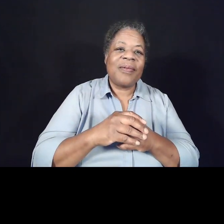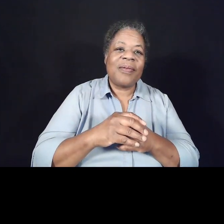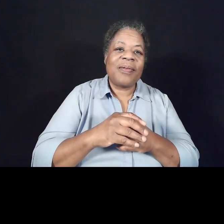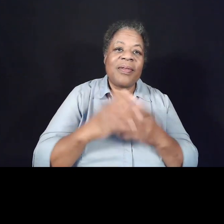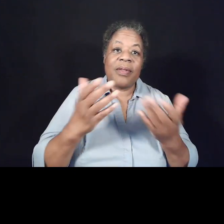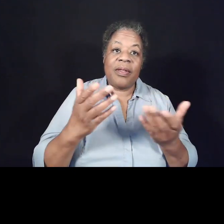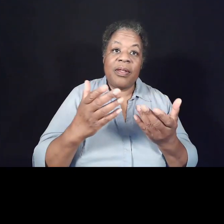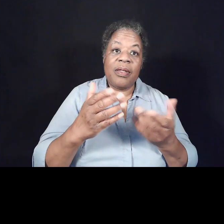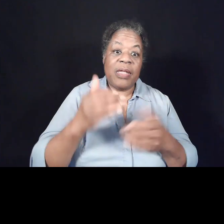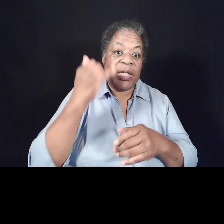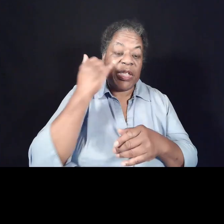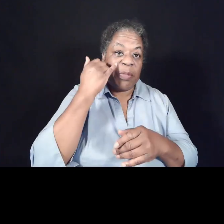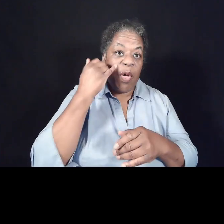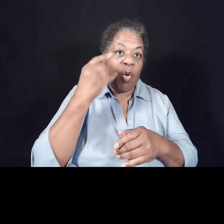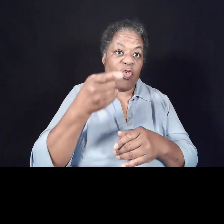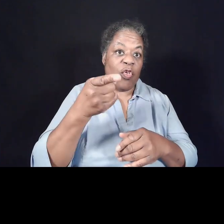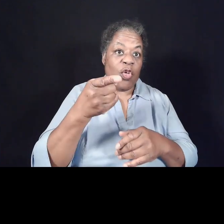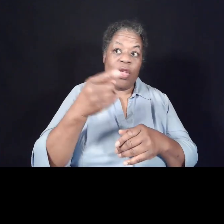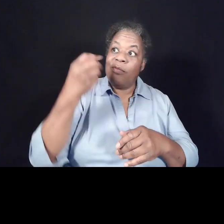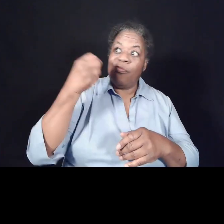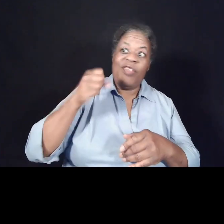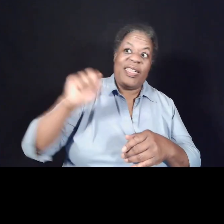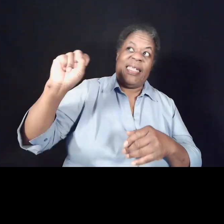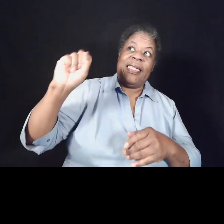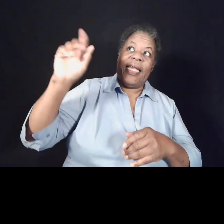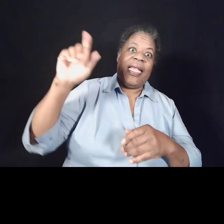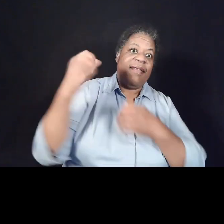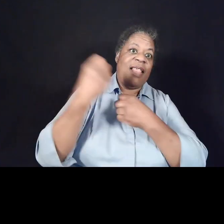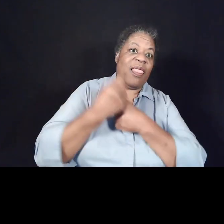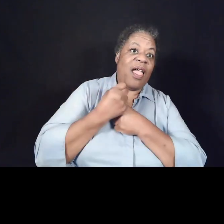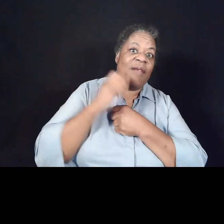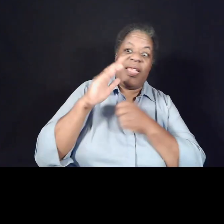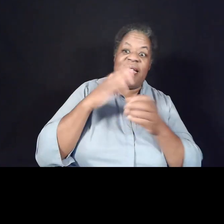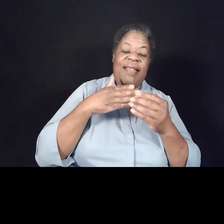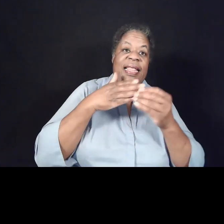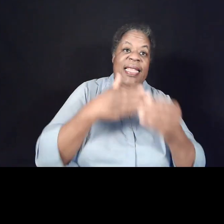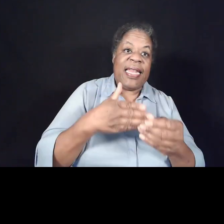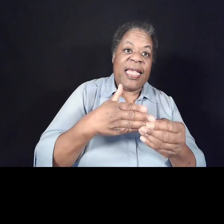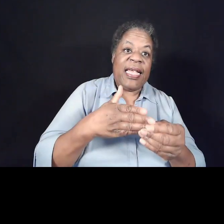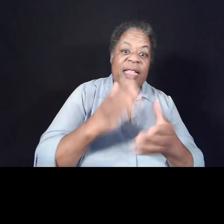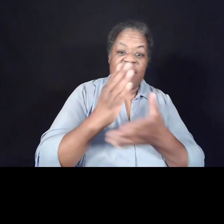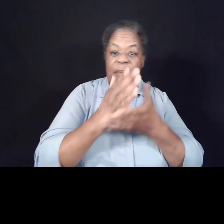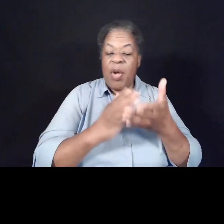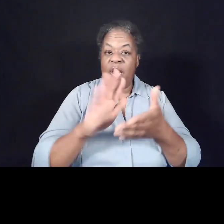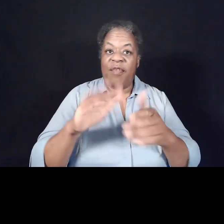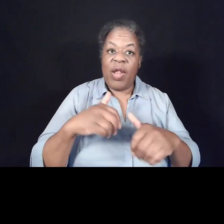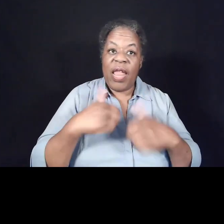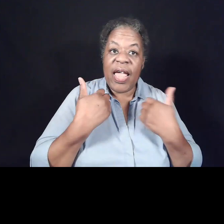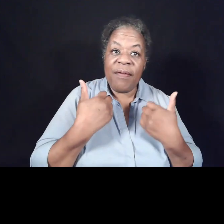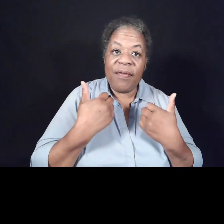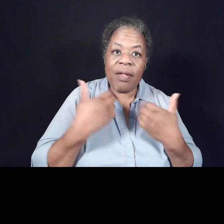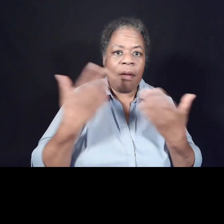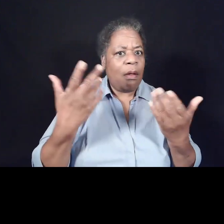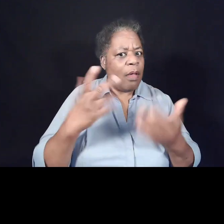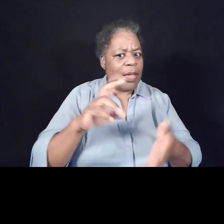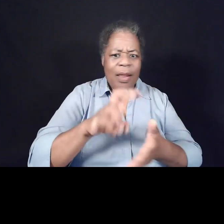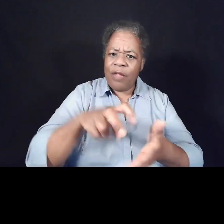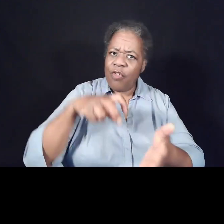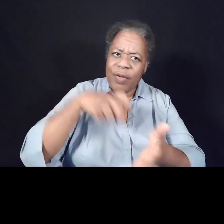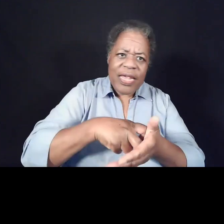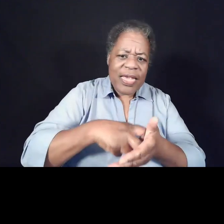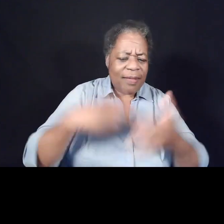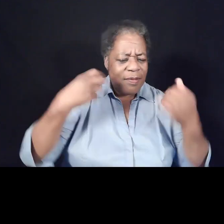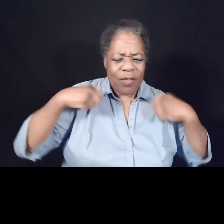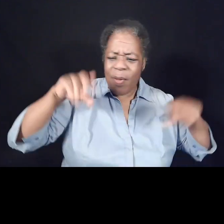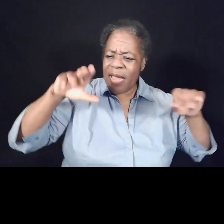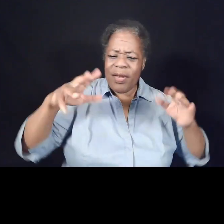If you've been resisting God's love and leading in some area of your life, get on your knees and surrender it to